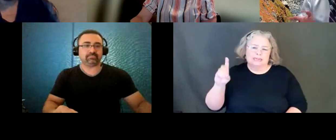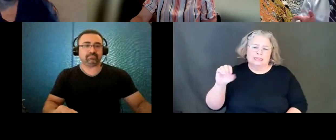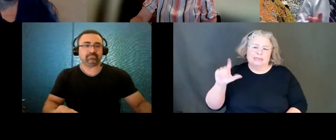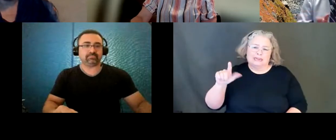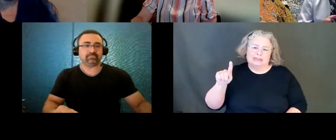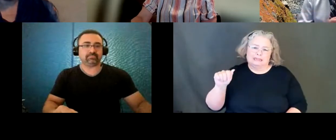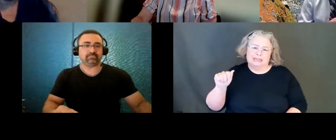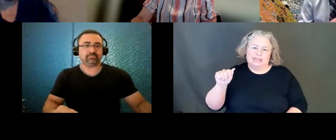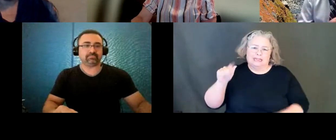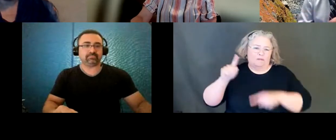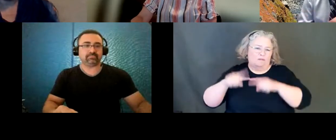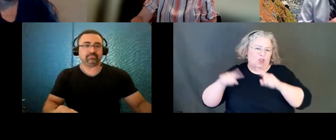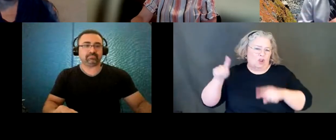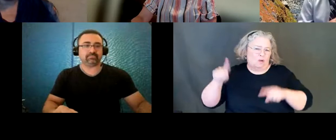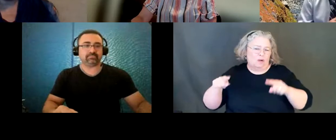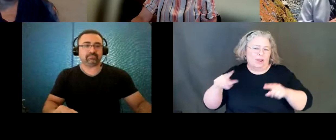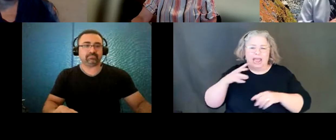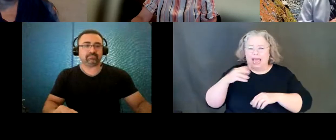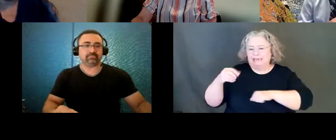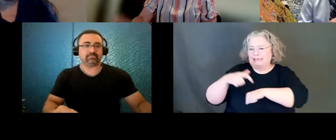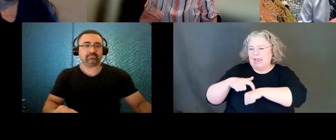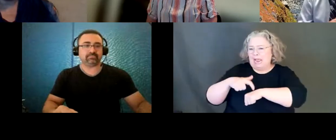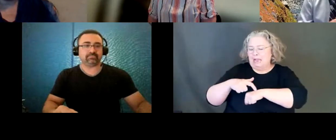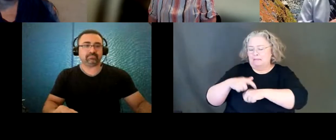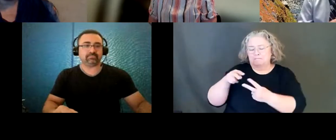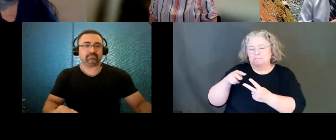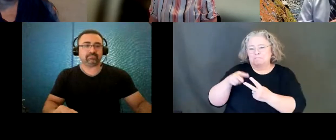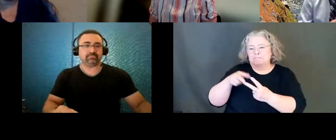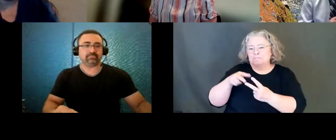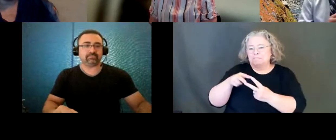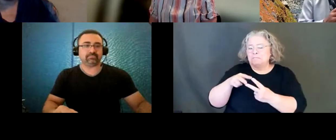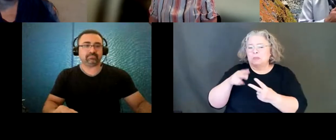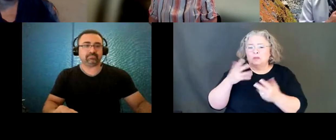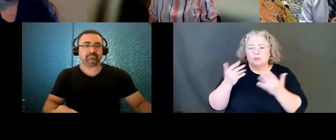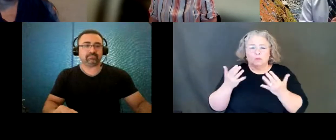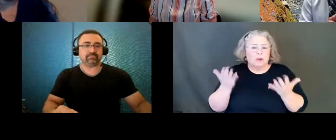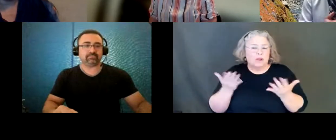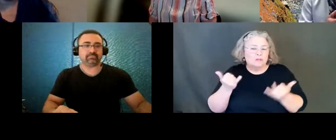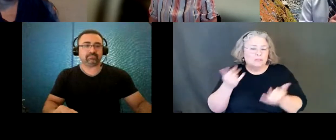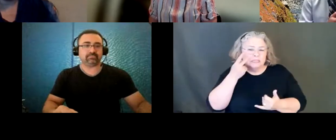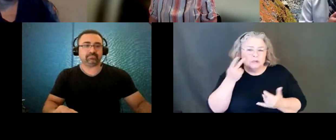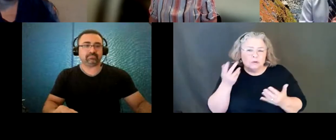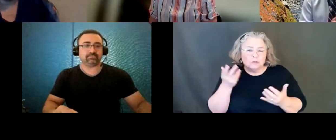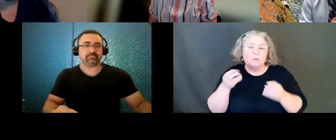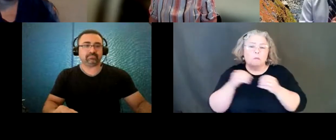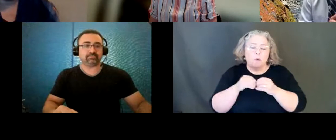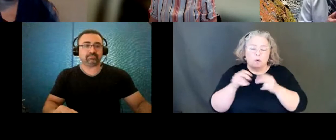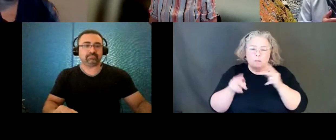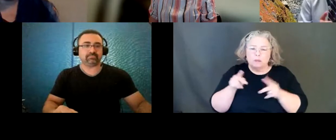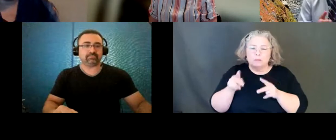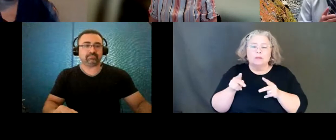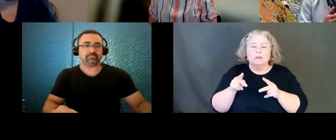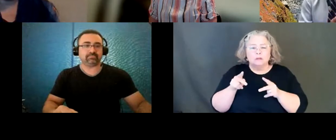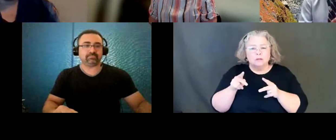and it may just be related to time. And either way, what we're seeing is now more people